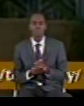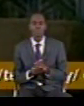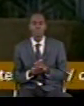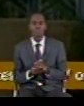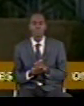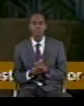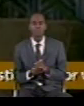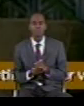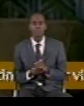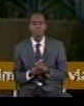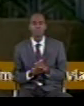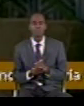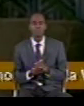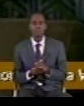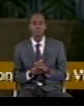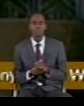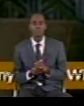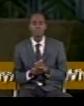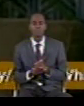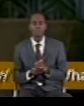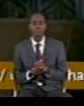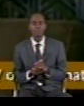Next.